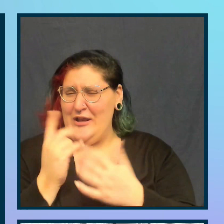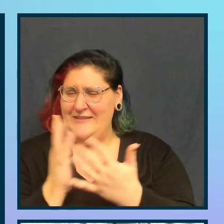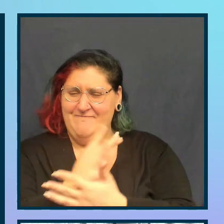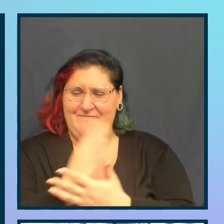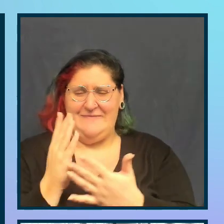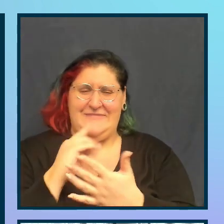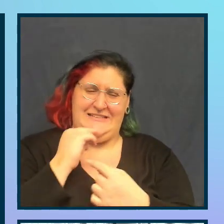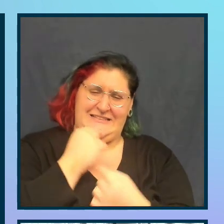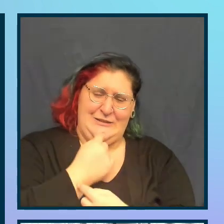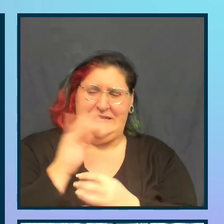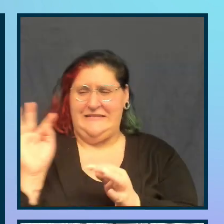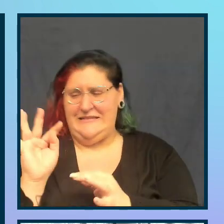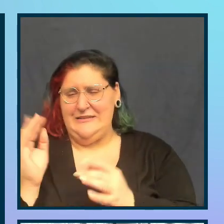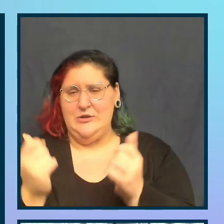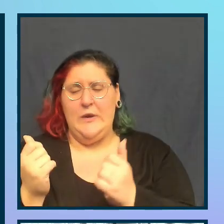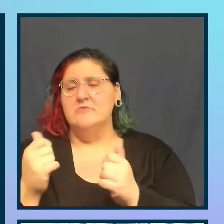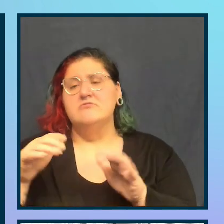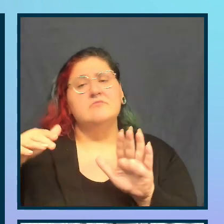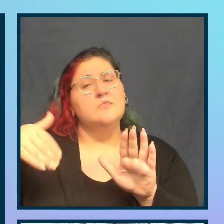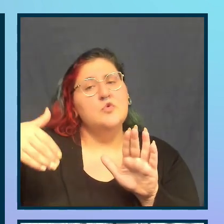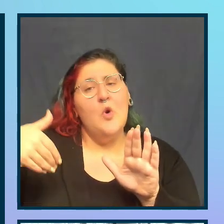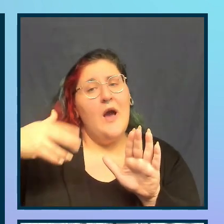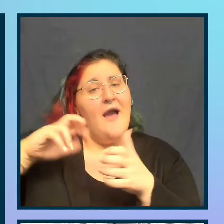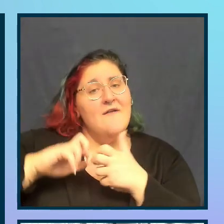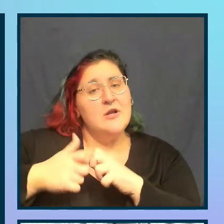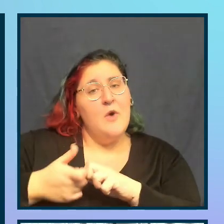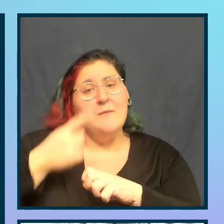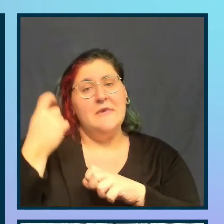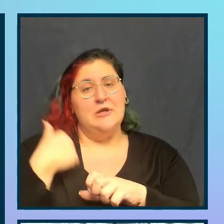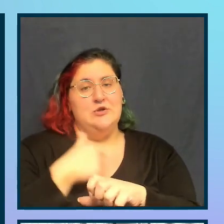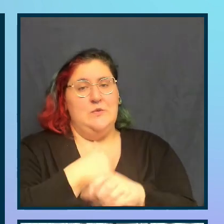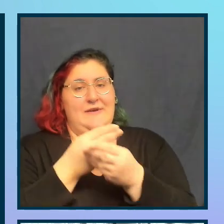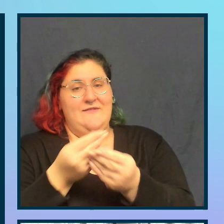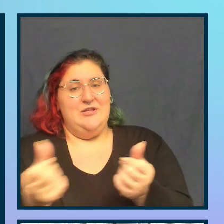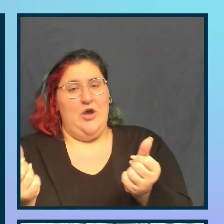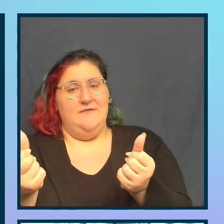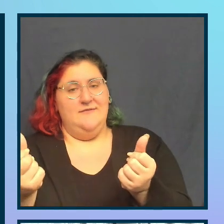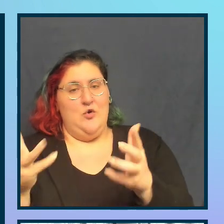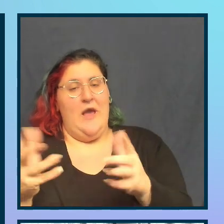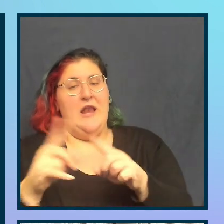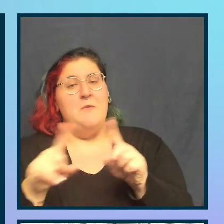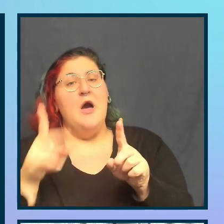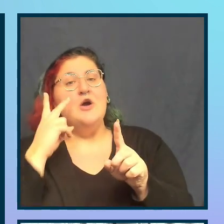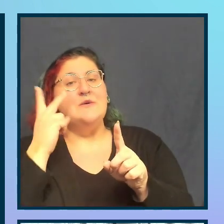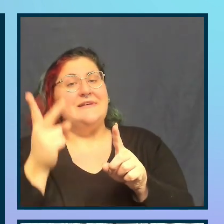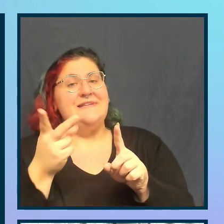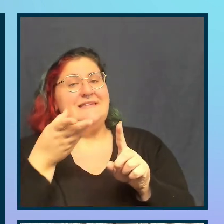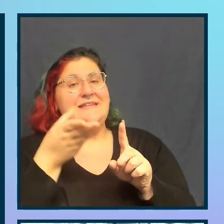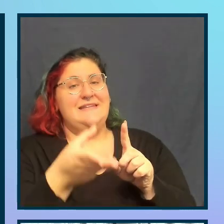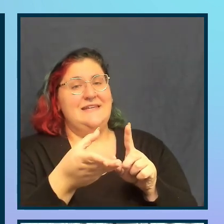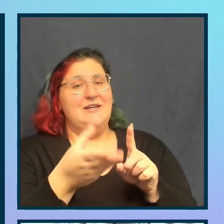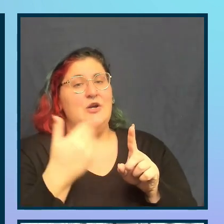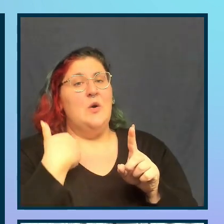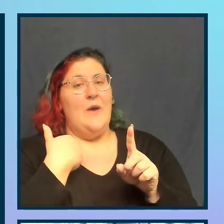those before we got here. But we can see here, we have our guided test of all the different tools that we offer. So